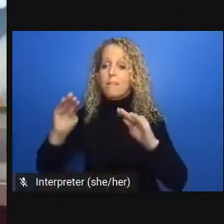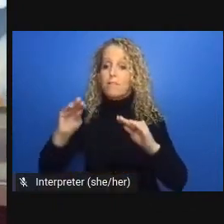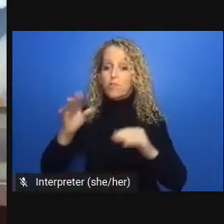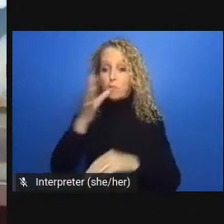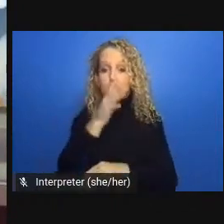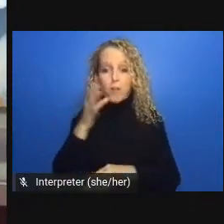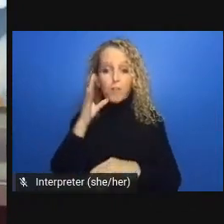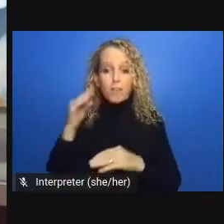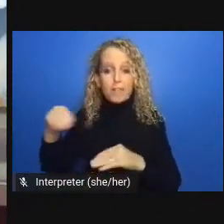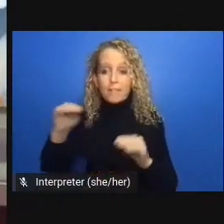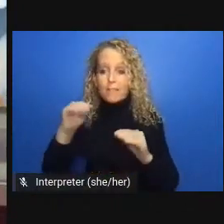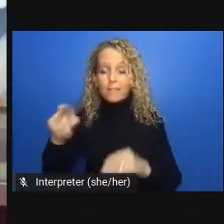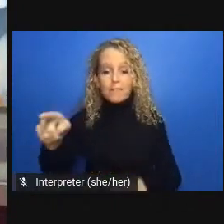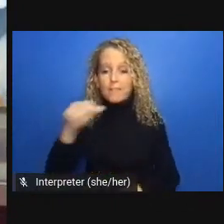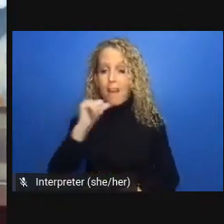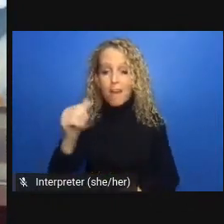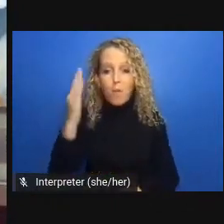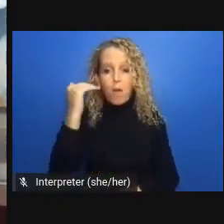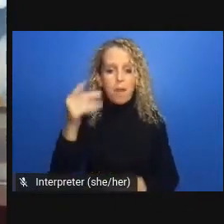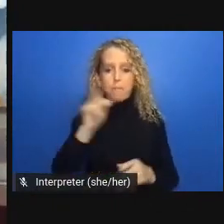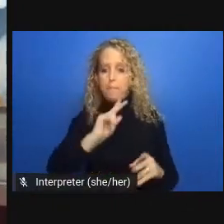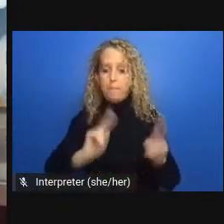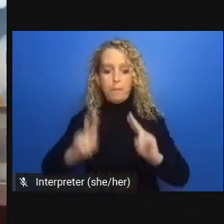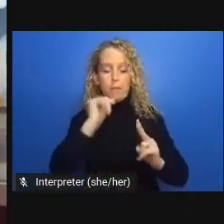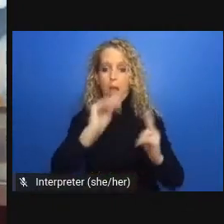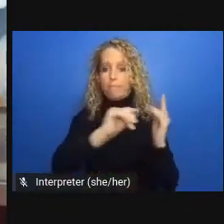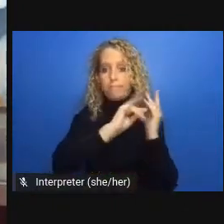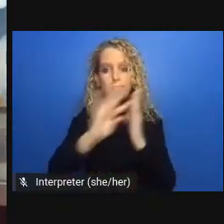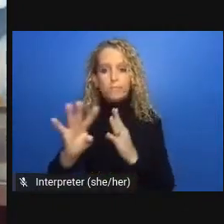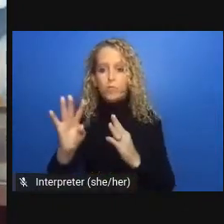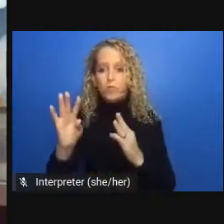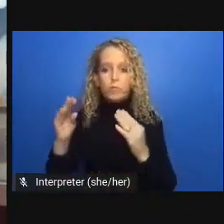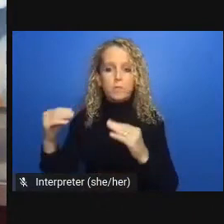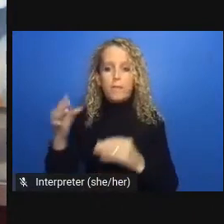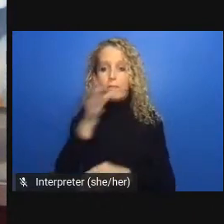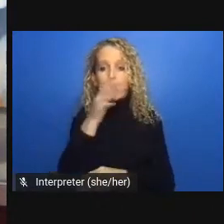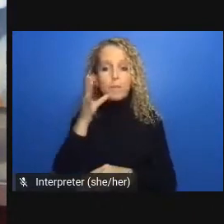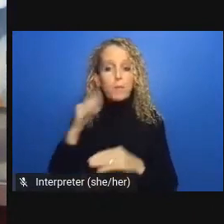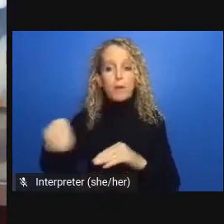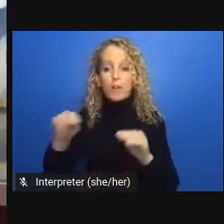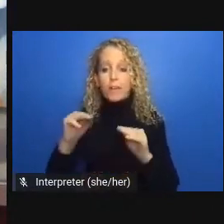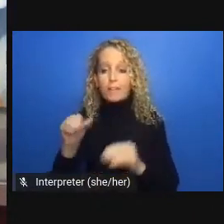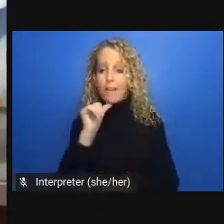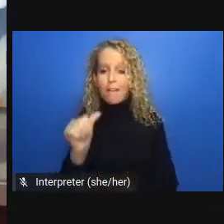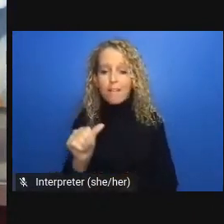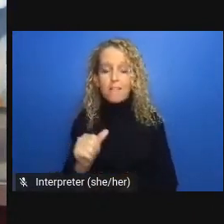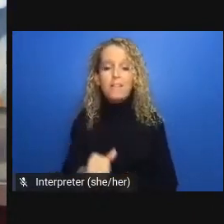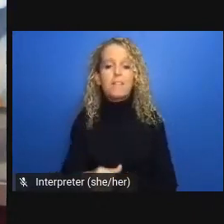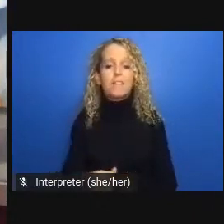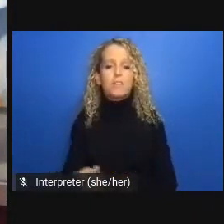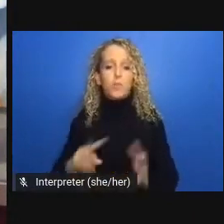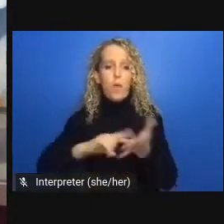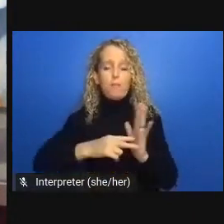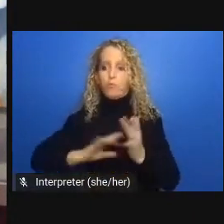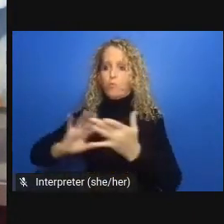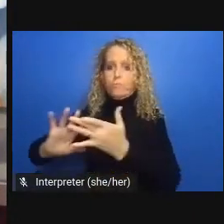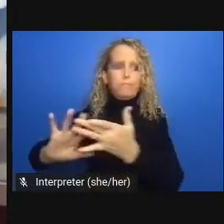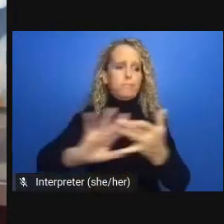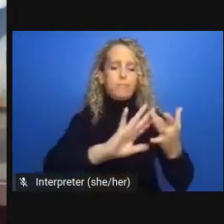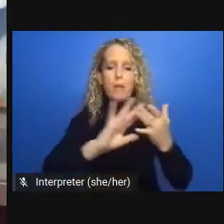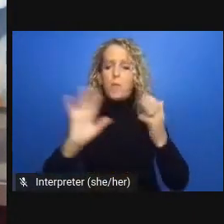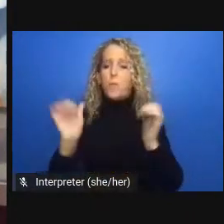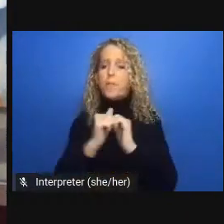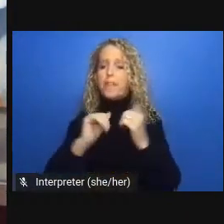So we had this complete shift in how products were getting to our consumers and getting to